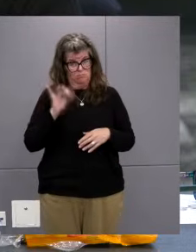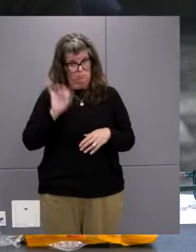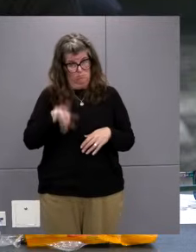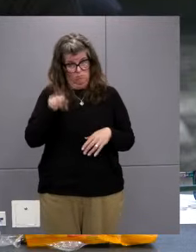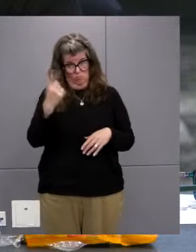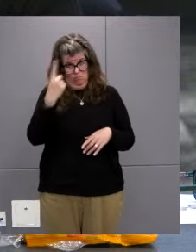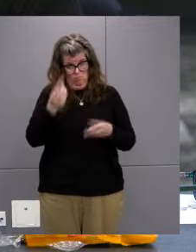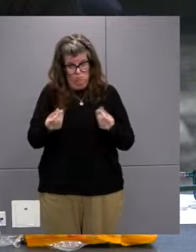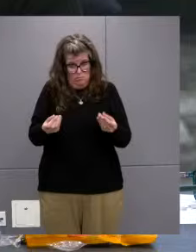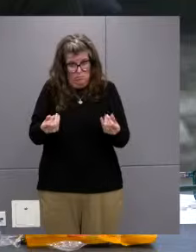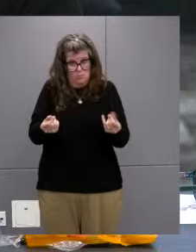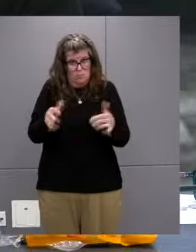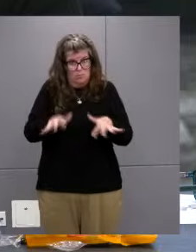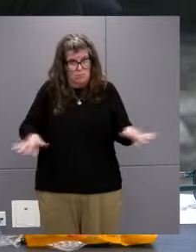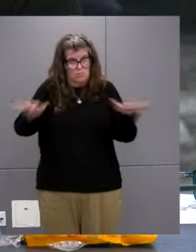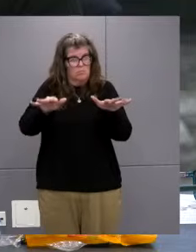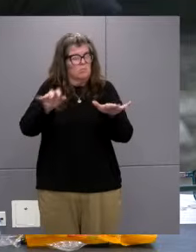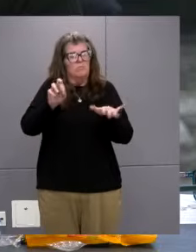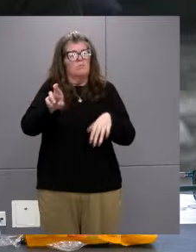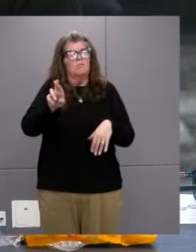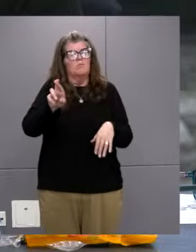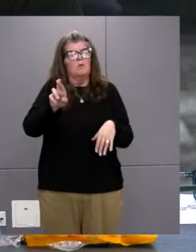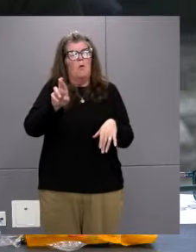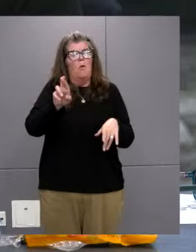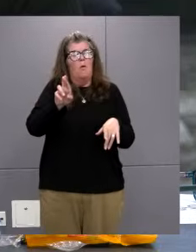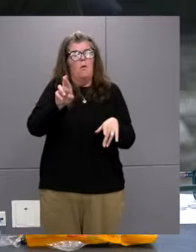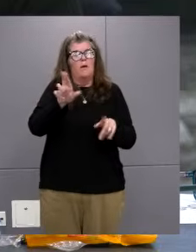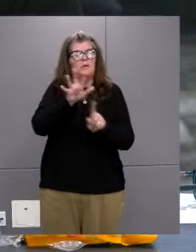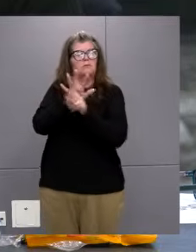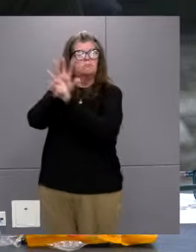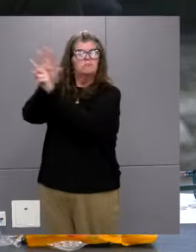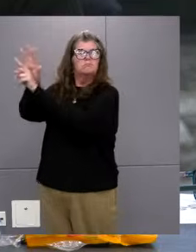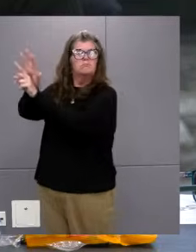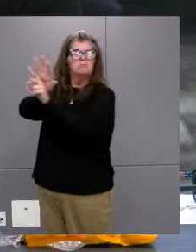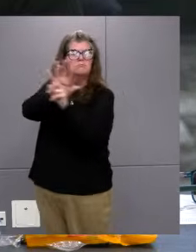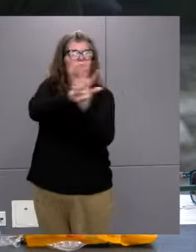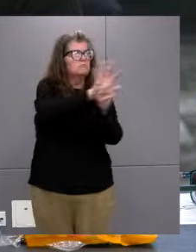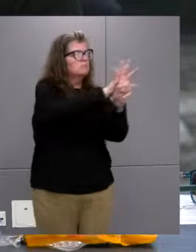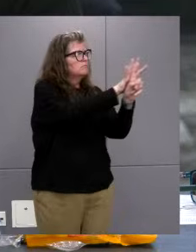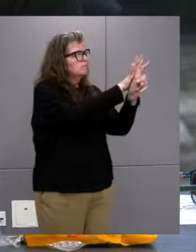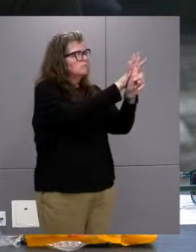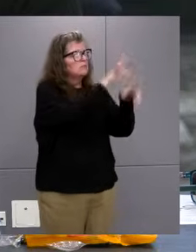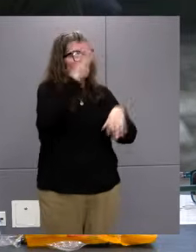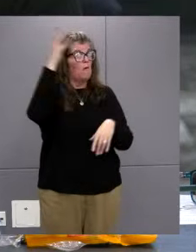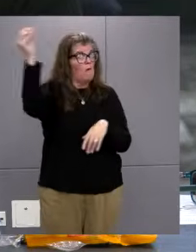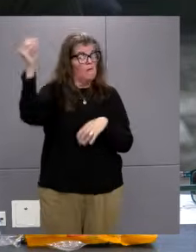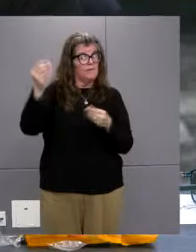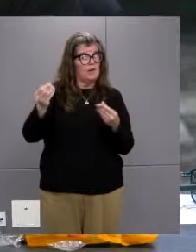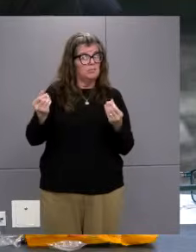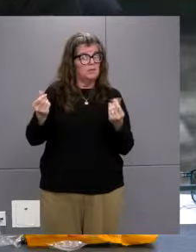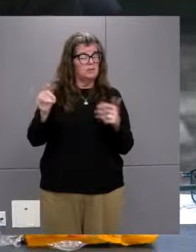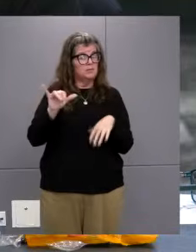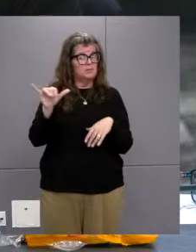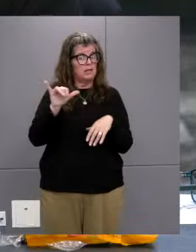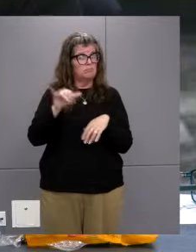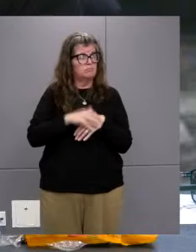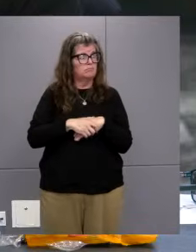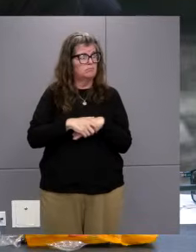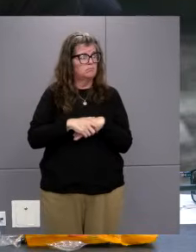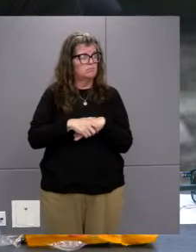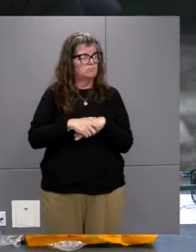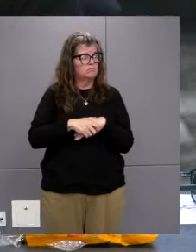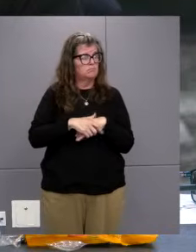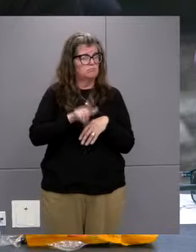or is there a security detail that accompanies her when she's off campus, at events